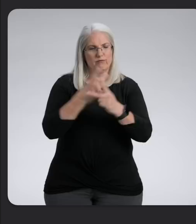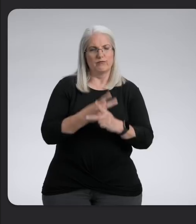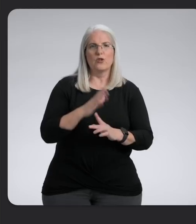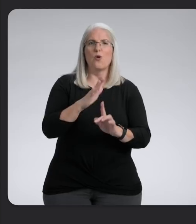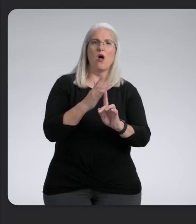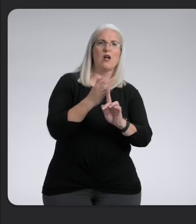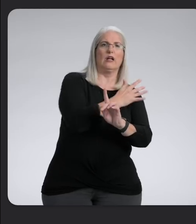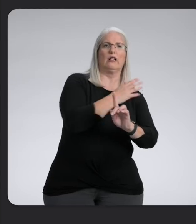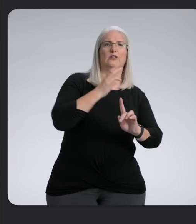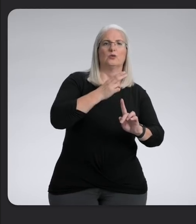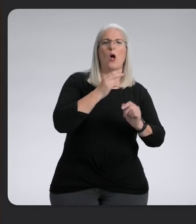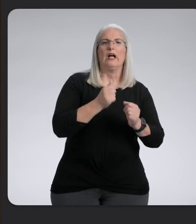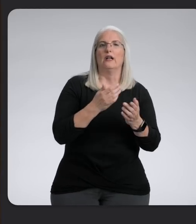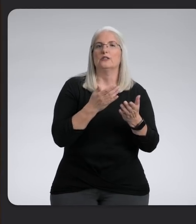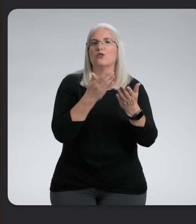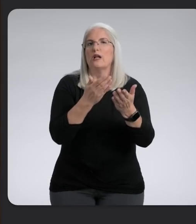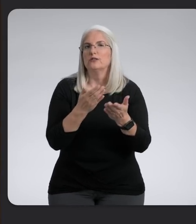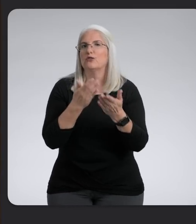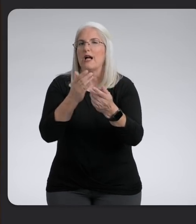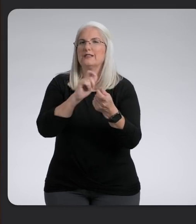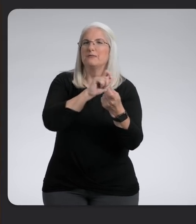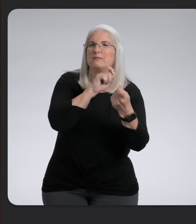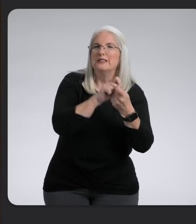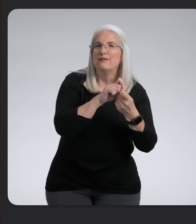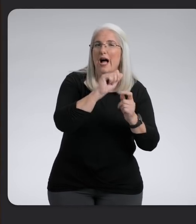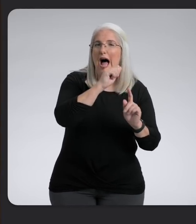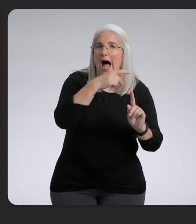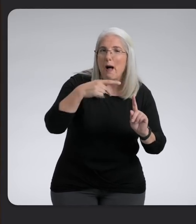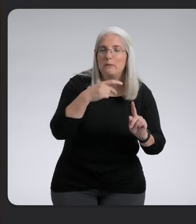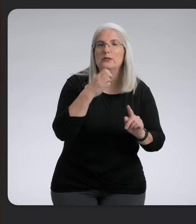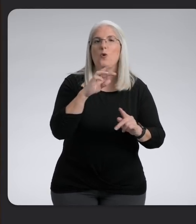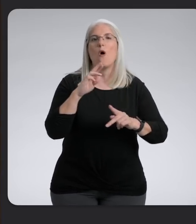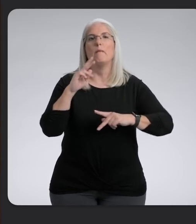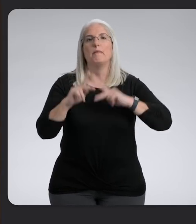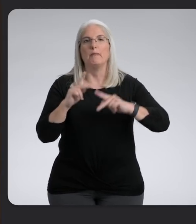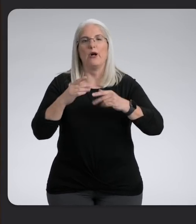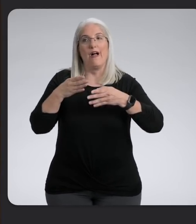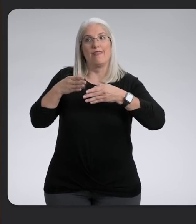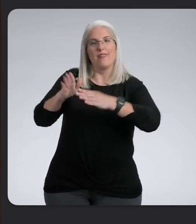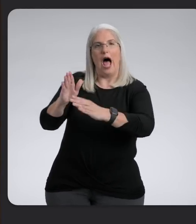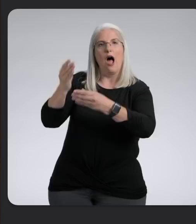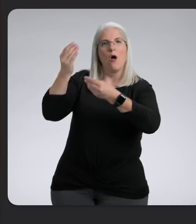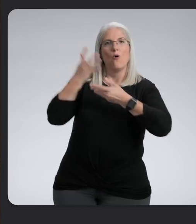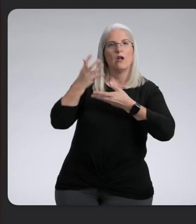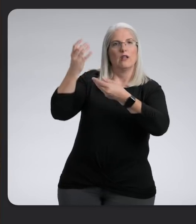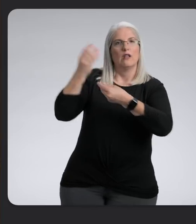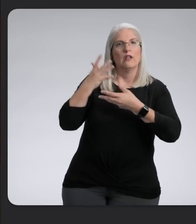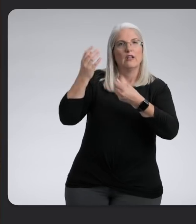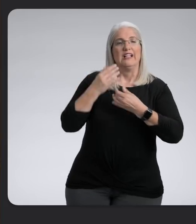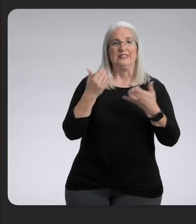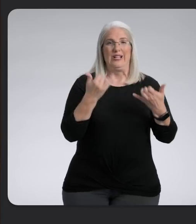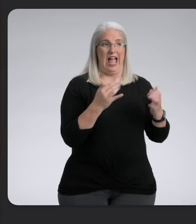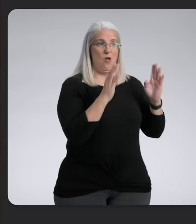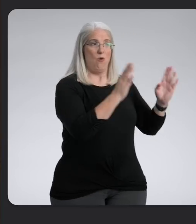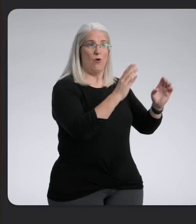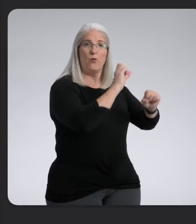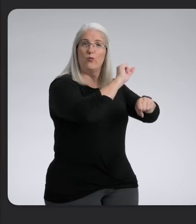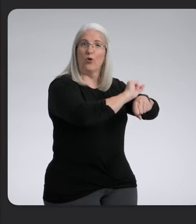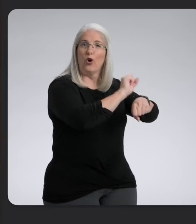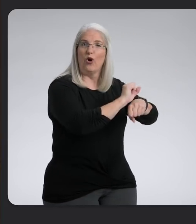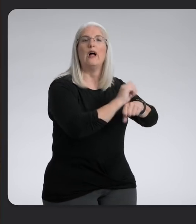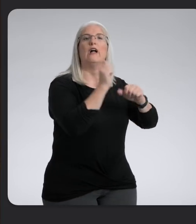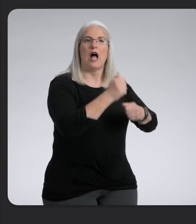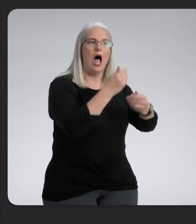allow notifications from. So if you're at work, you could choose to only be notified by coworkers or apps like Mail, Calendar,